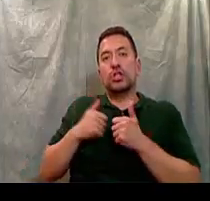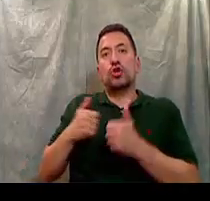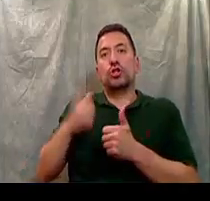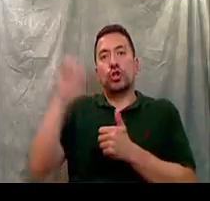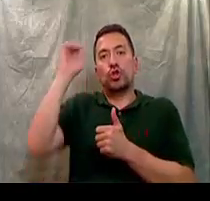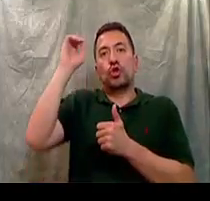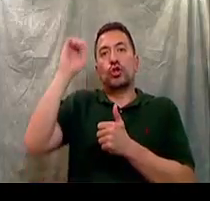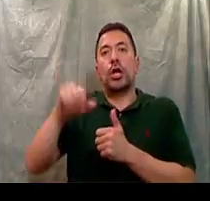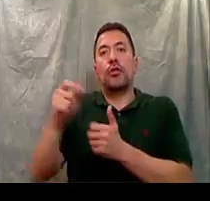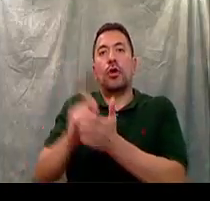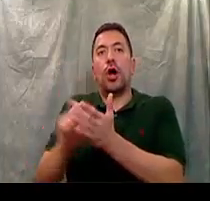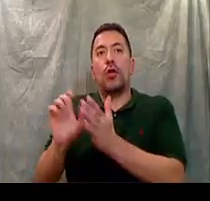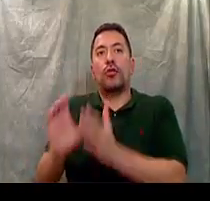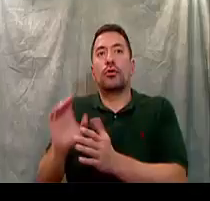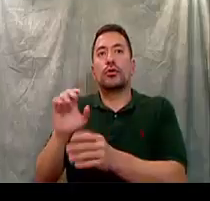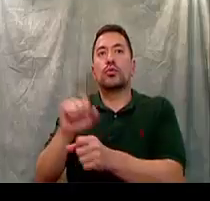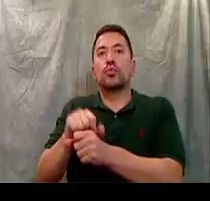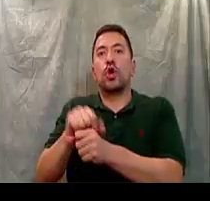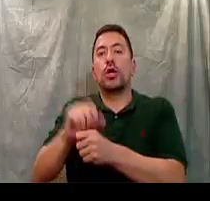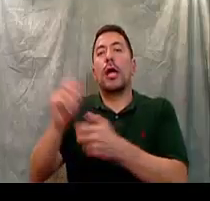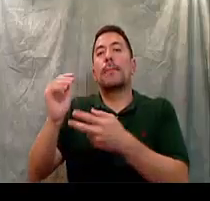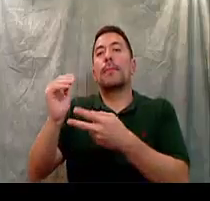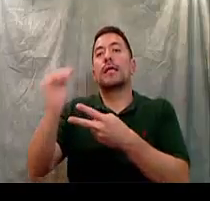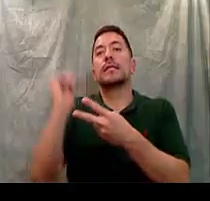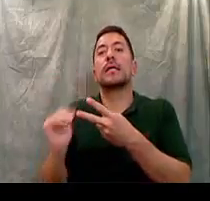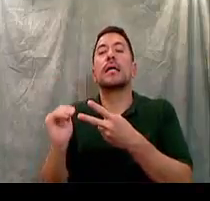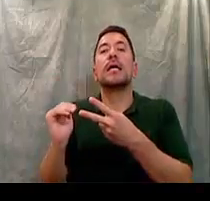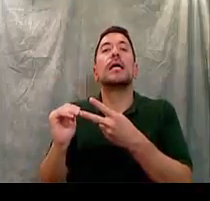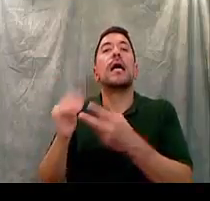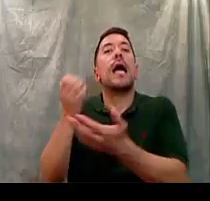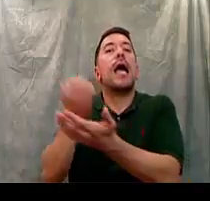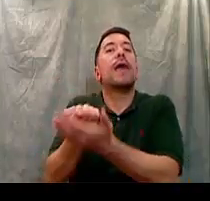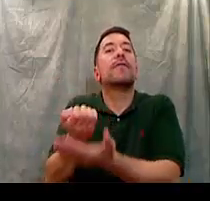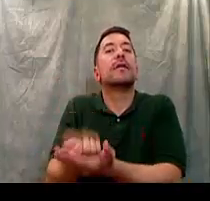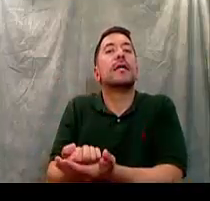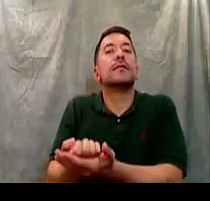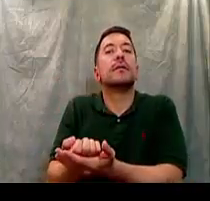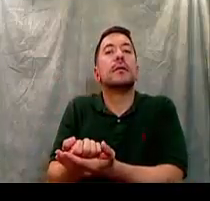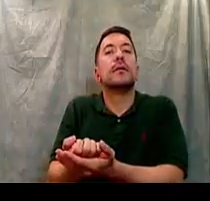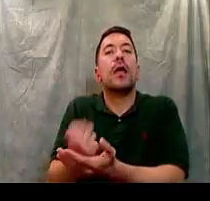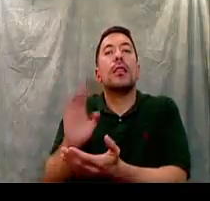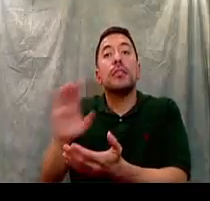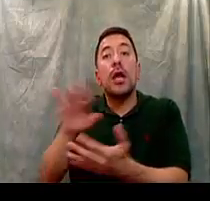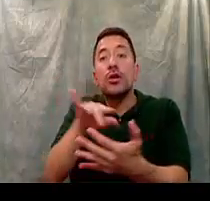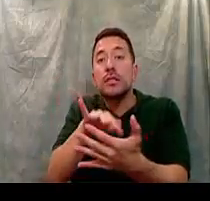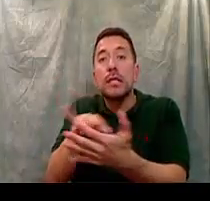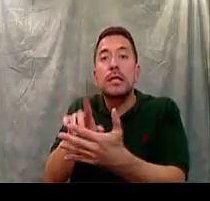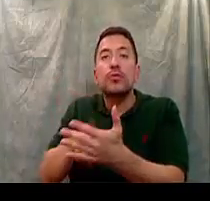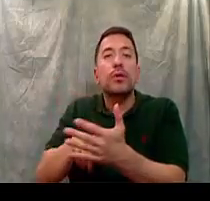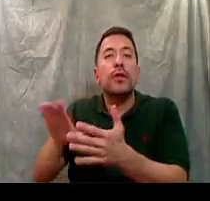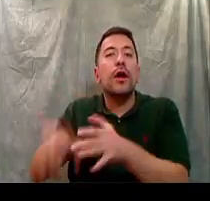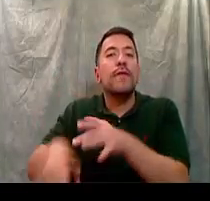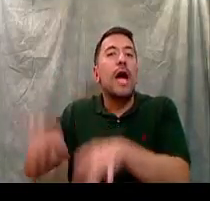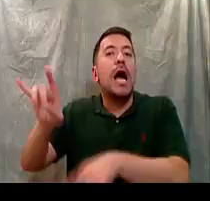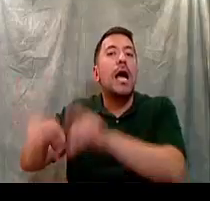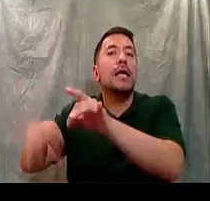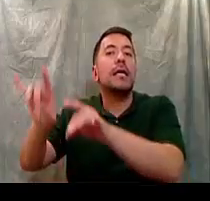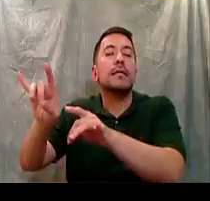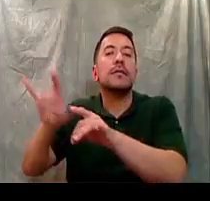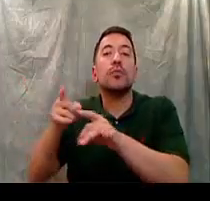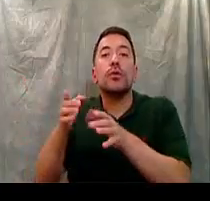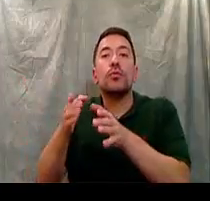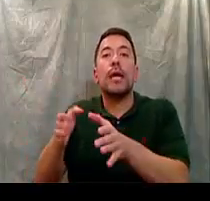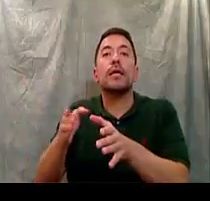think about highlighting other authors' evidence. What are some of the findings from other studies? And so that's another way to sort of frame sentences where